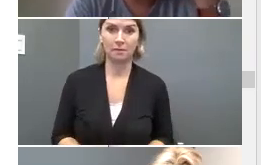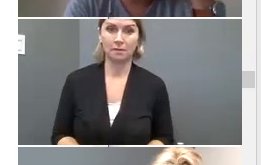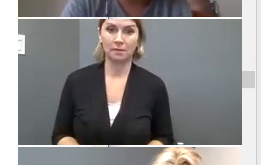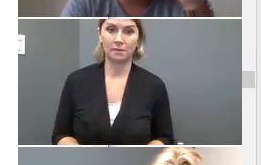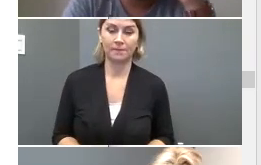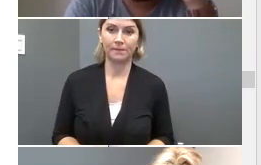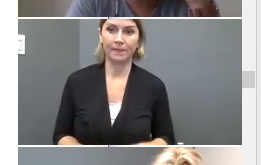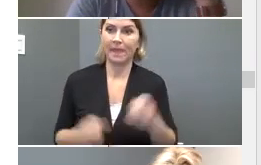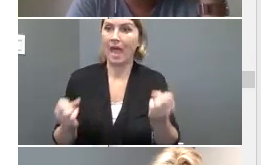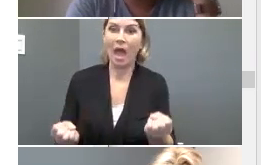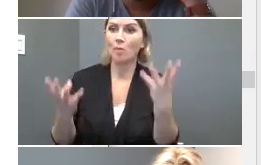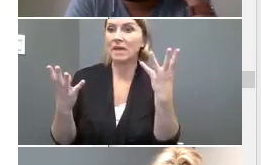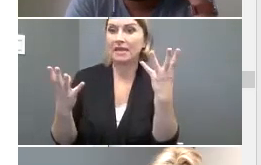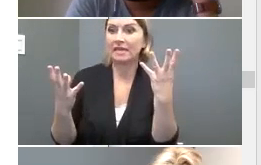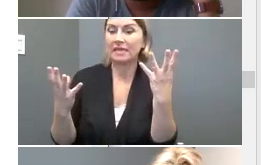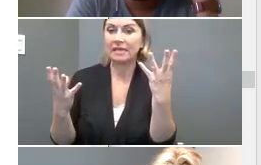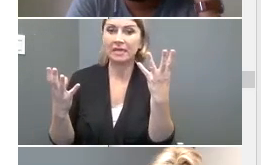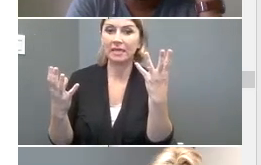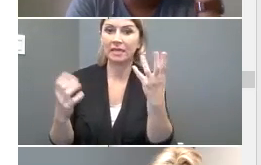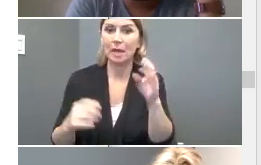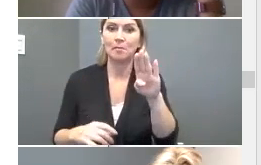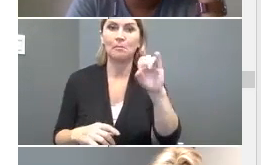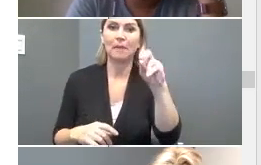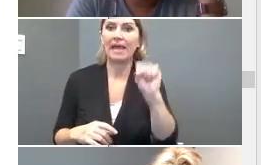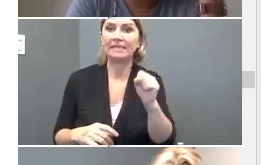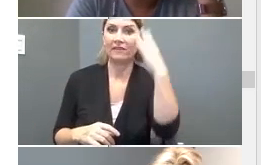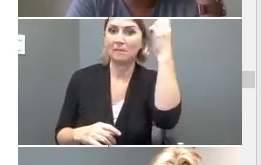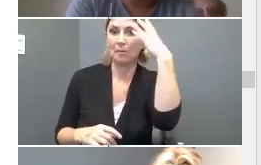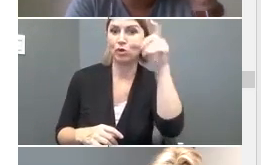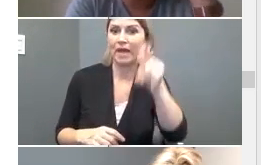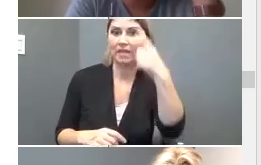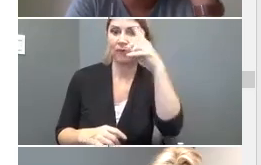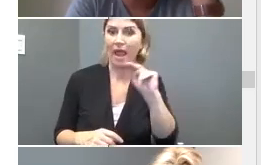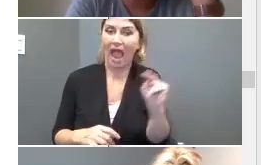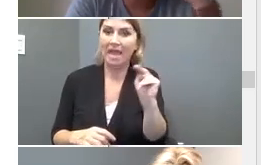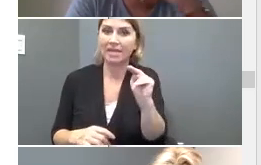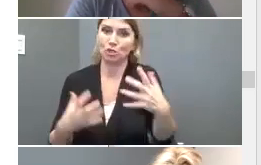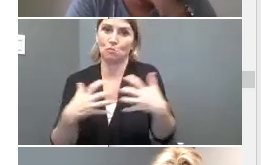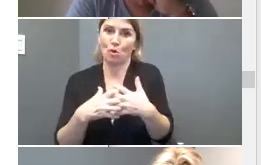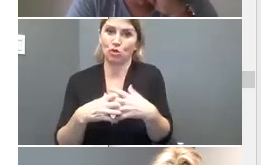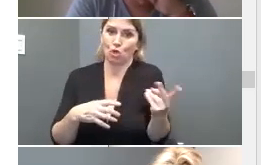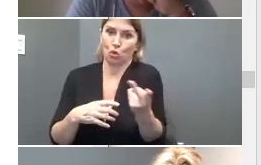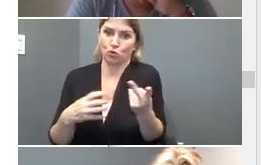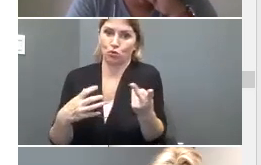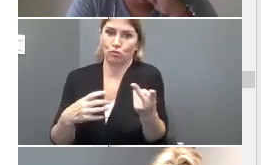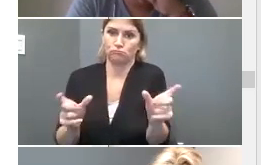How many bytes of memory do I require, or in terms of n, in order to merge these two arrays?